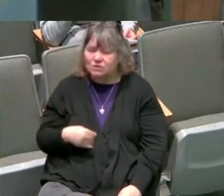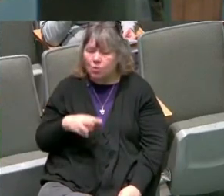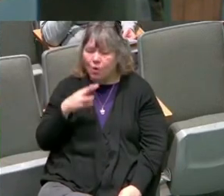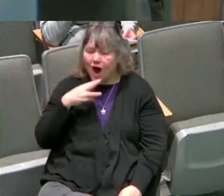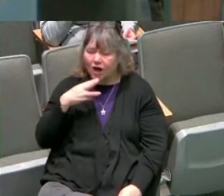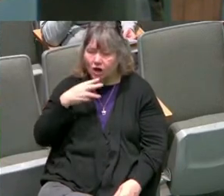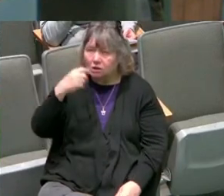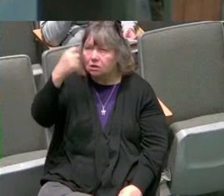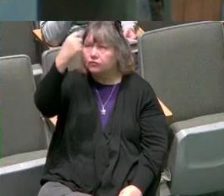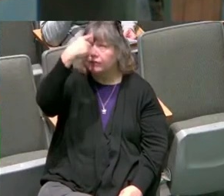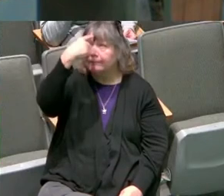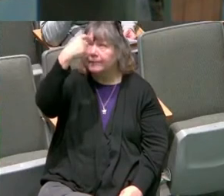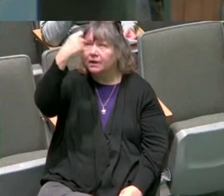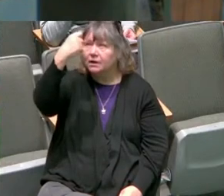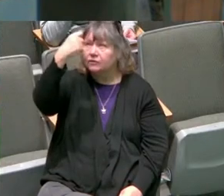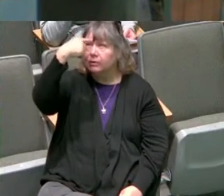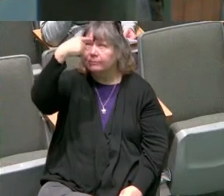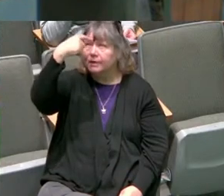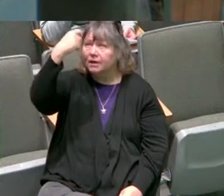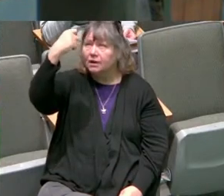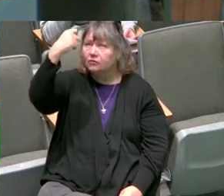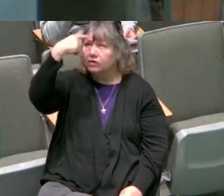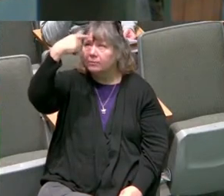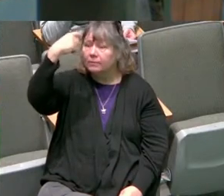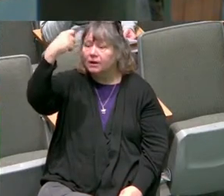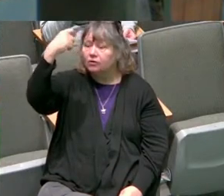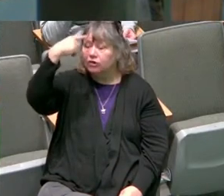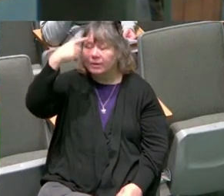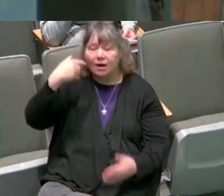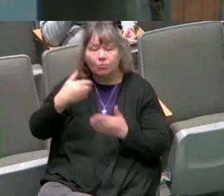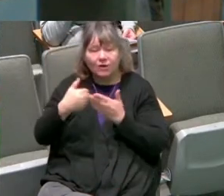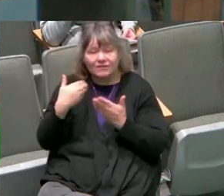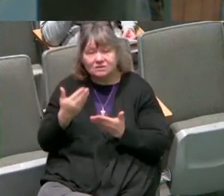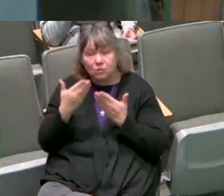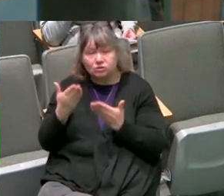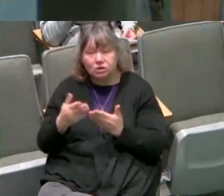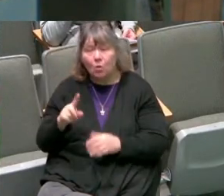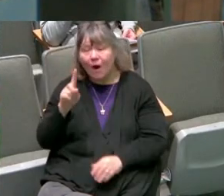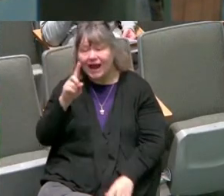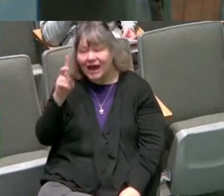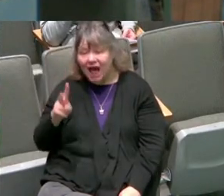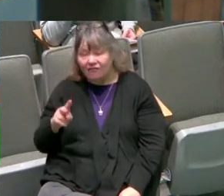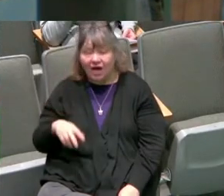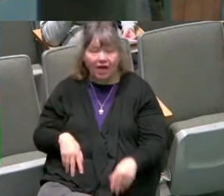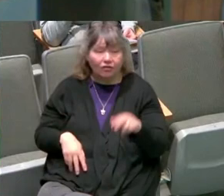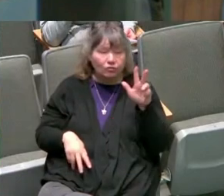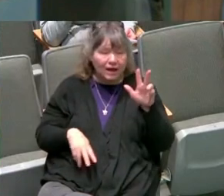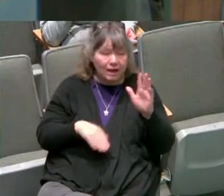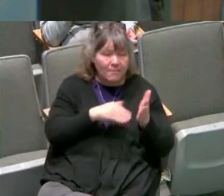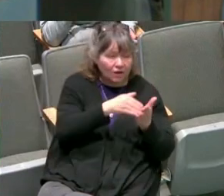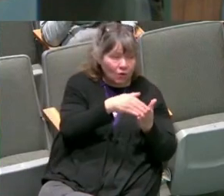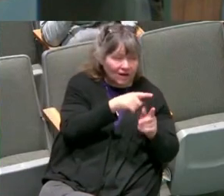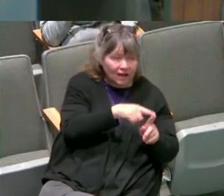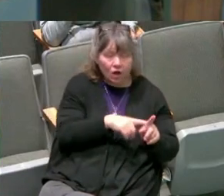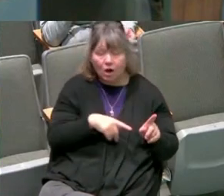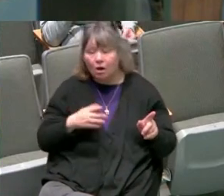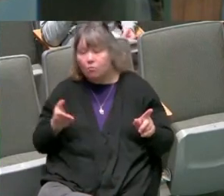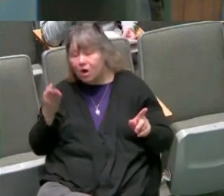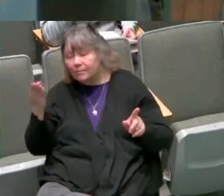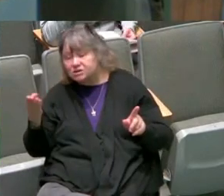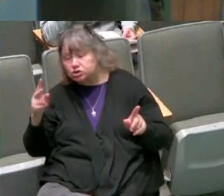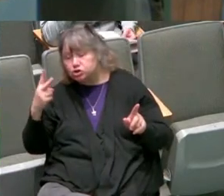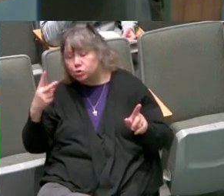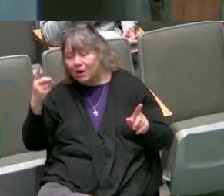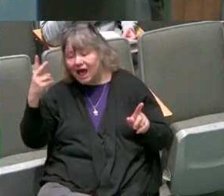um the previous motion at one and a half million dollars and three million dollars over here uh proposition over